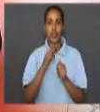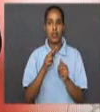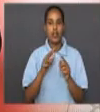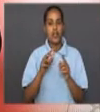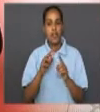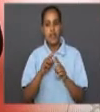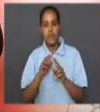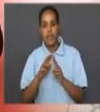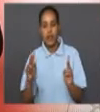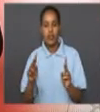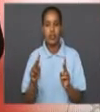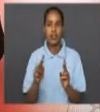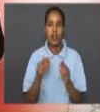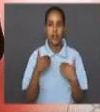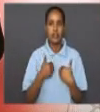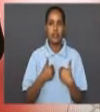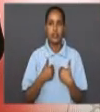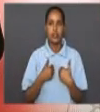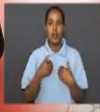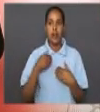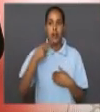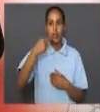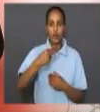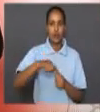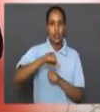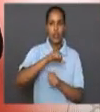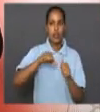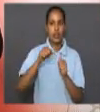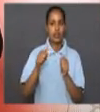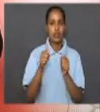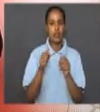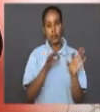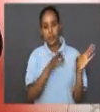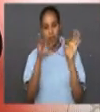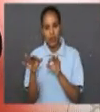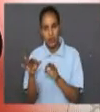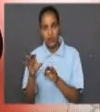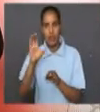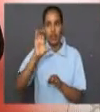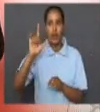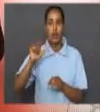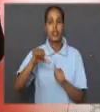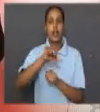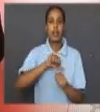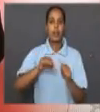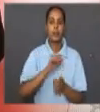vinyl groups which have had a hydrogen atom replaced by a chlorine